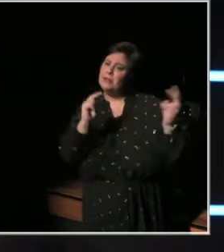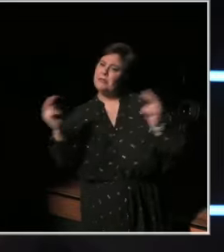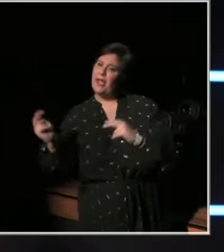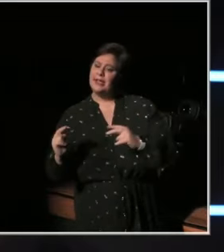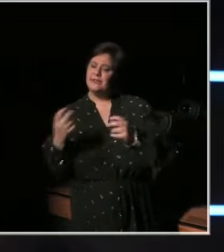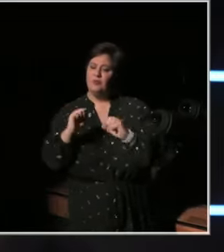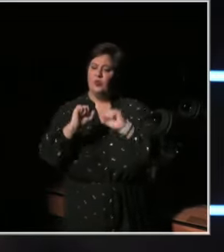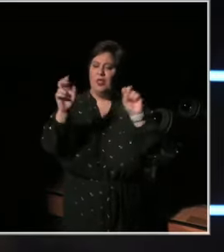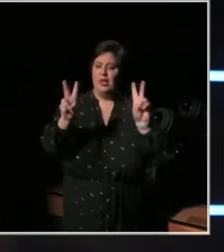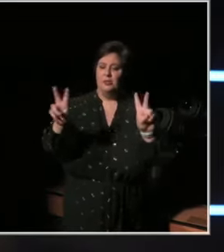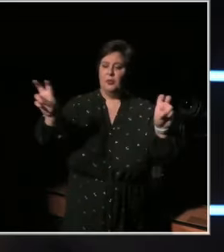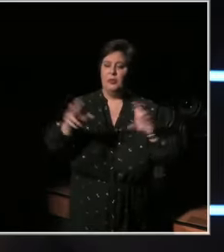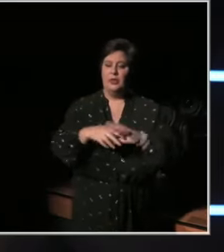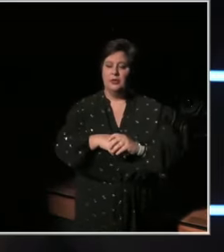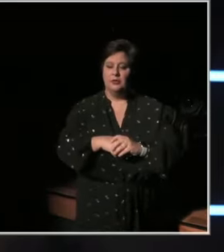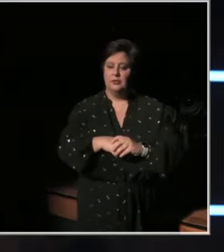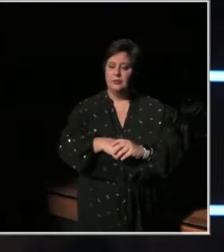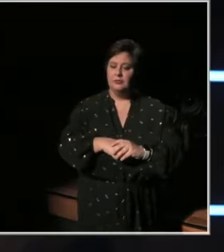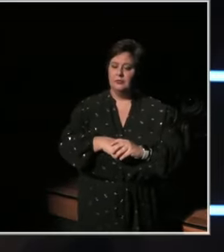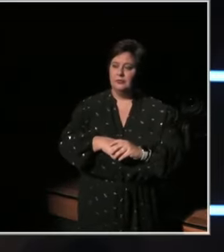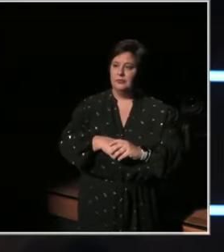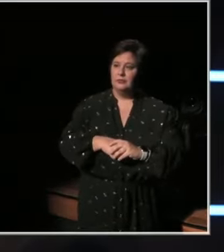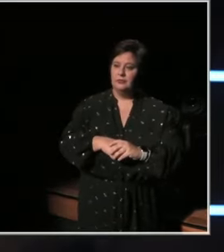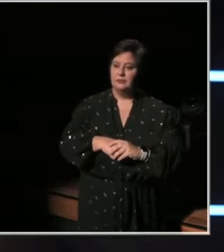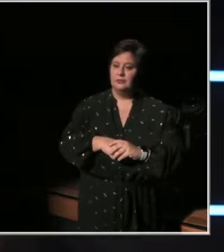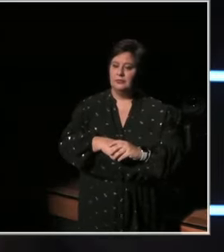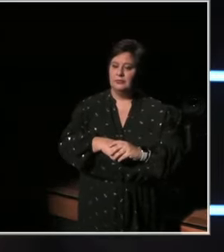the subject.